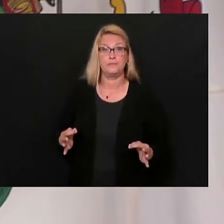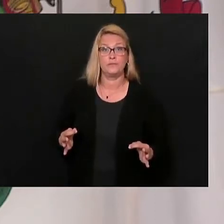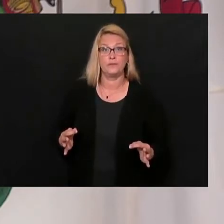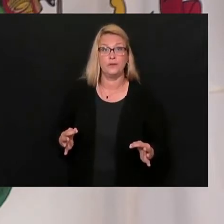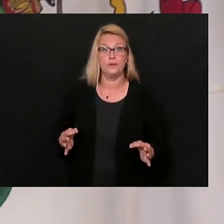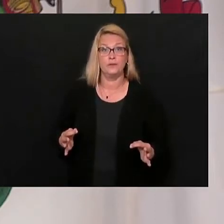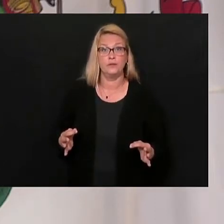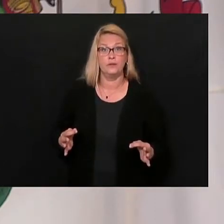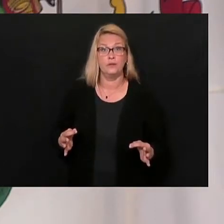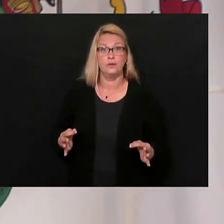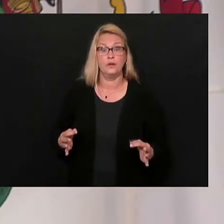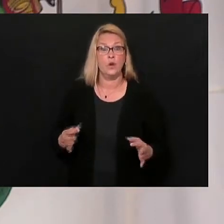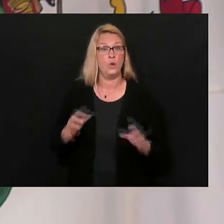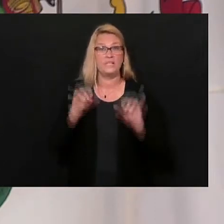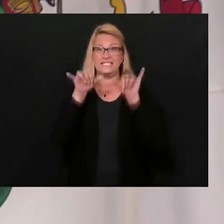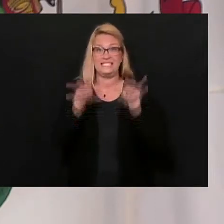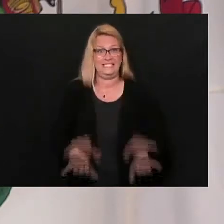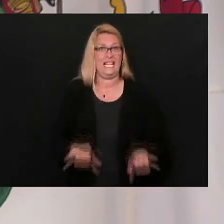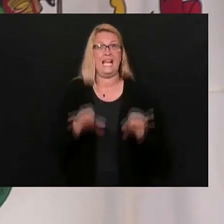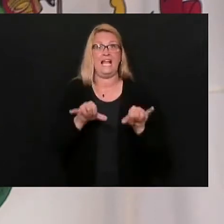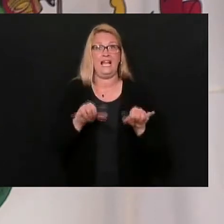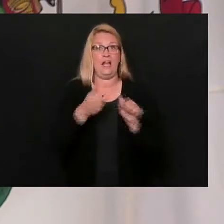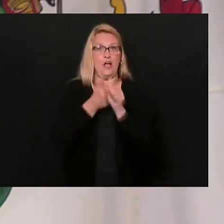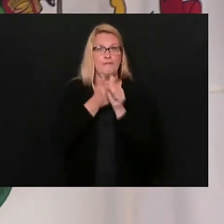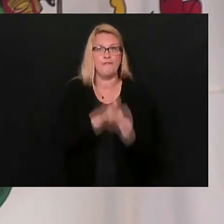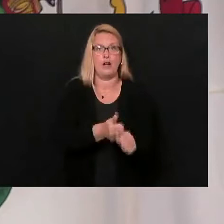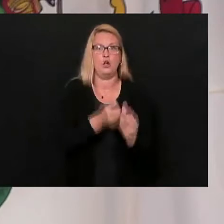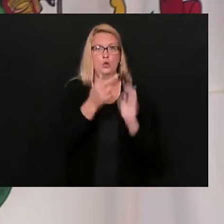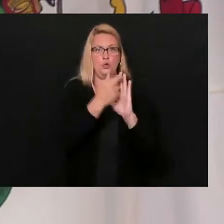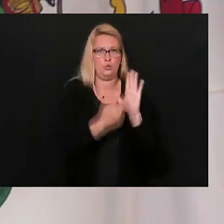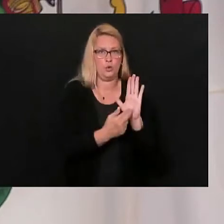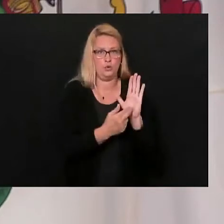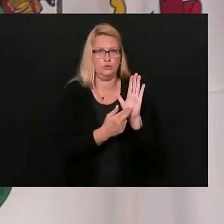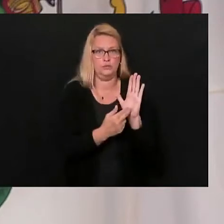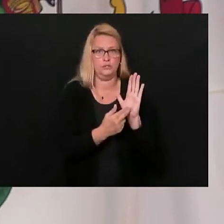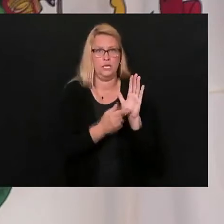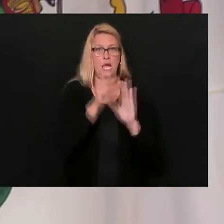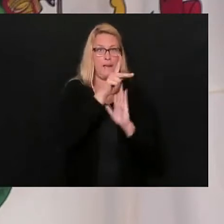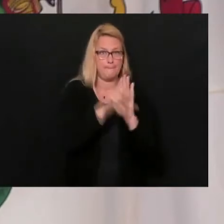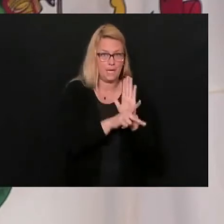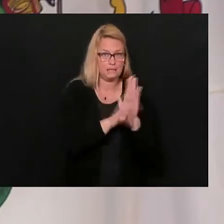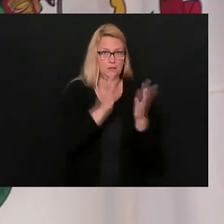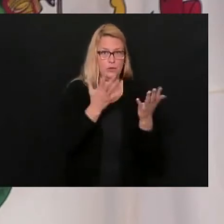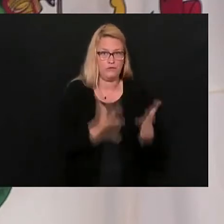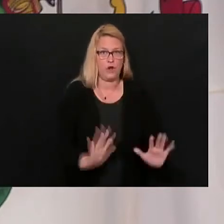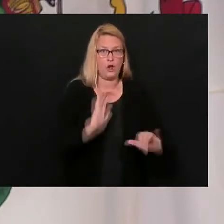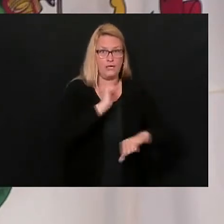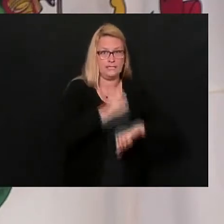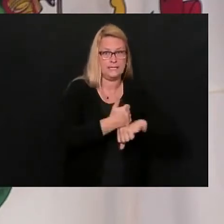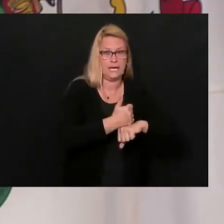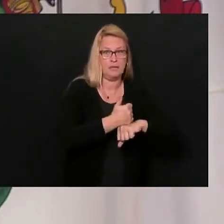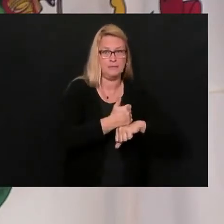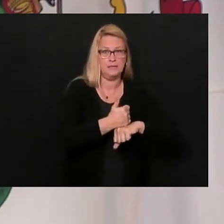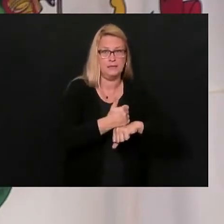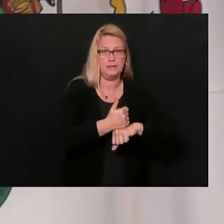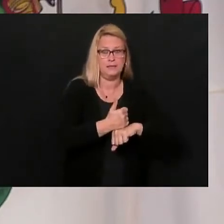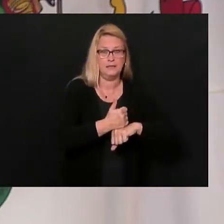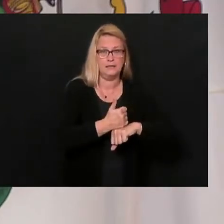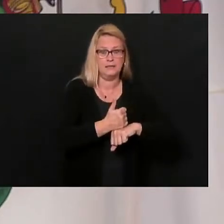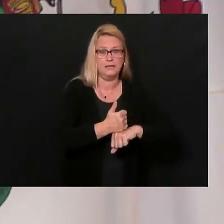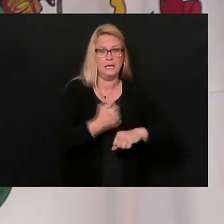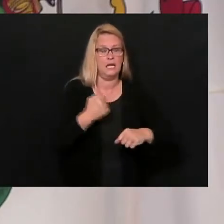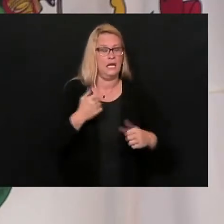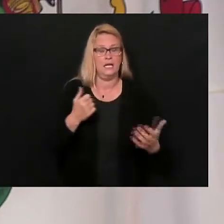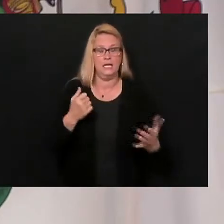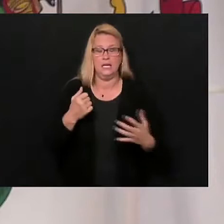hold tight with right where we're at in an effort to try to do something about this dreaded killer. And it makes